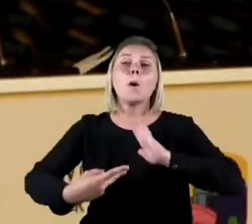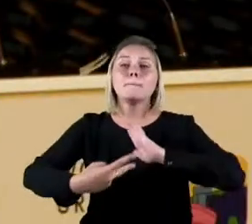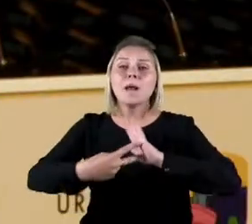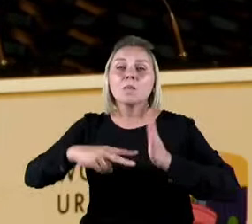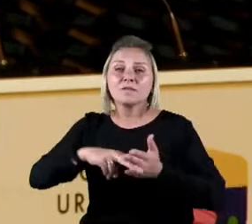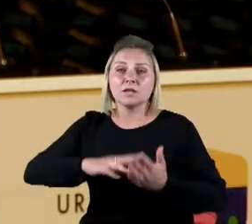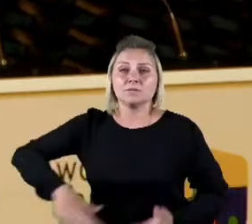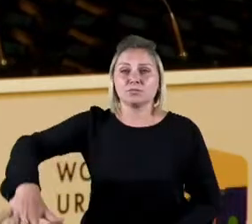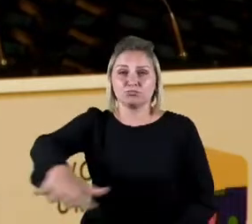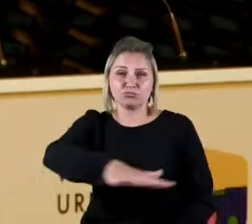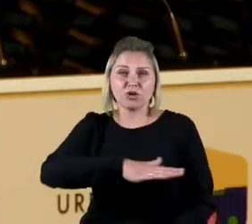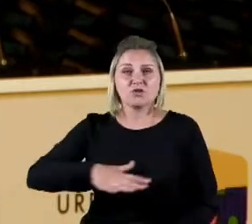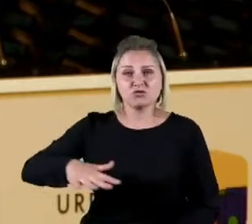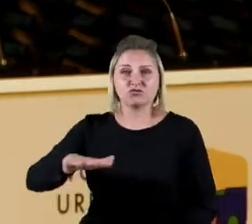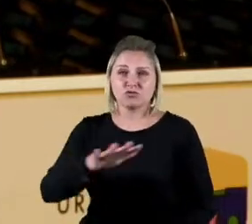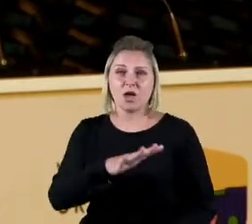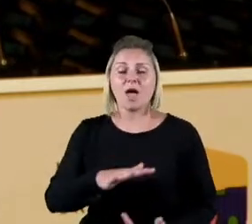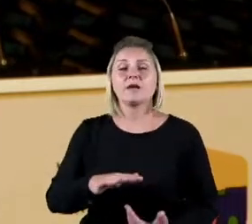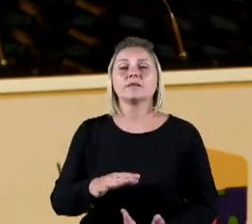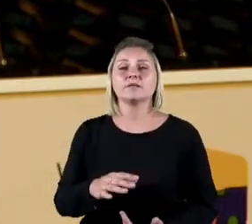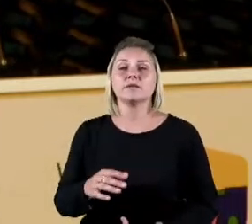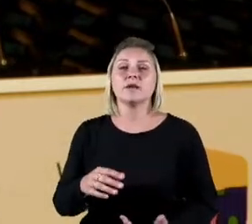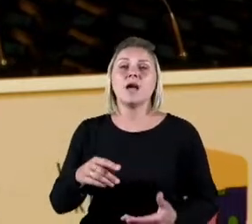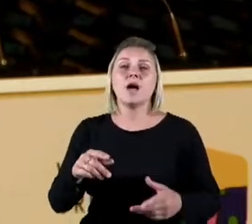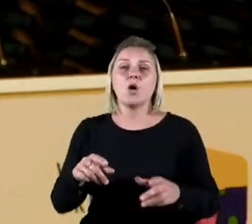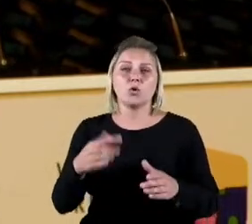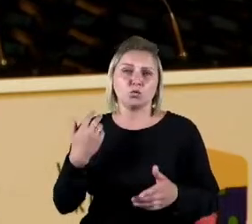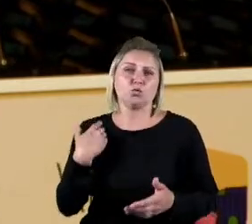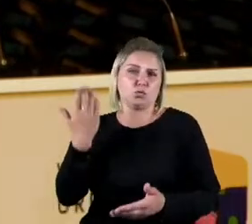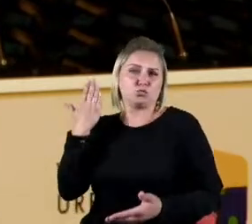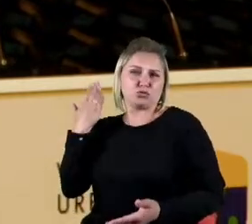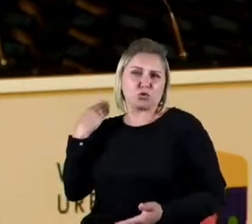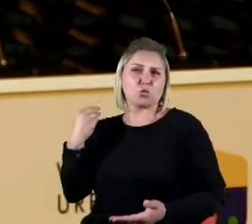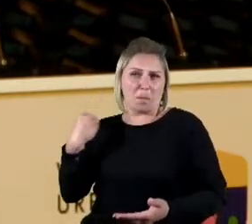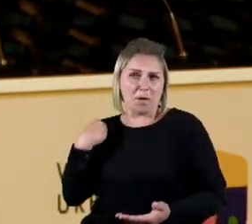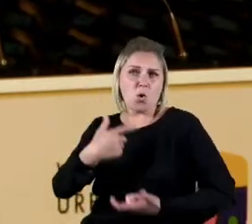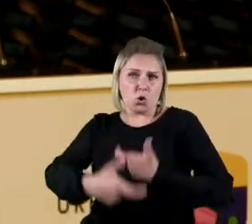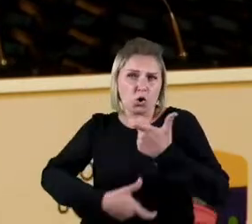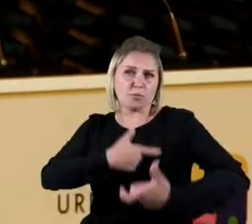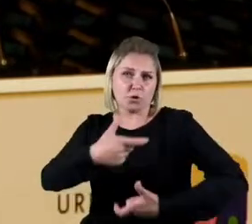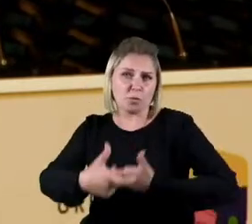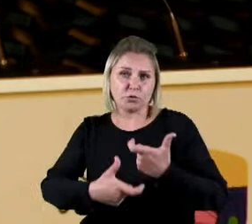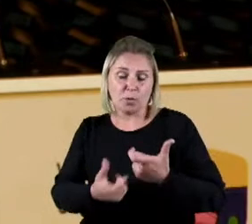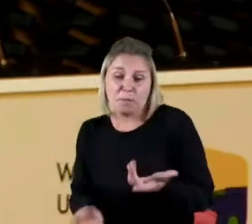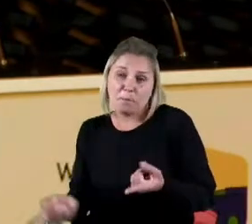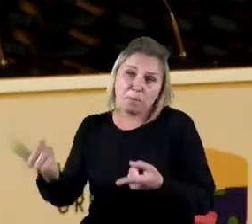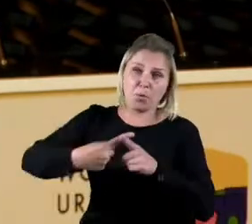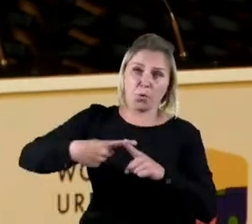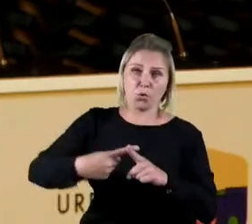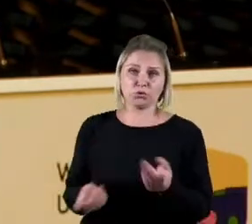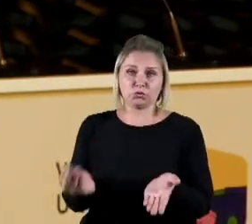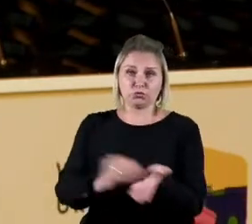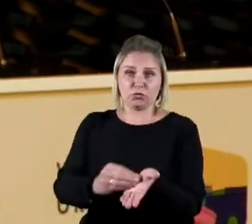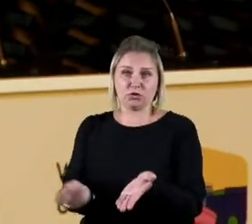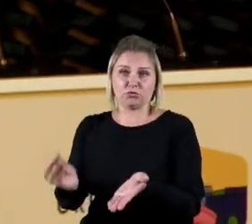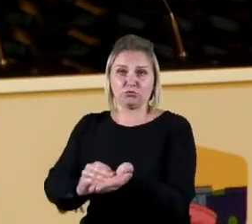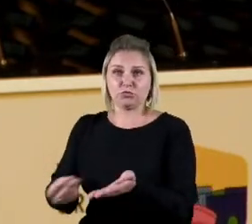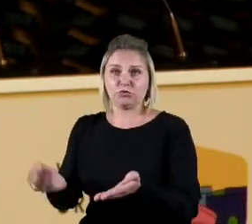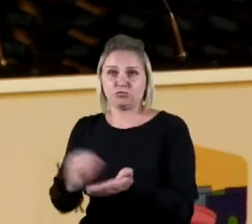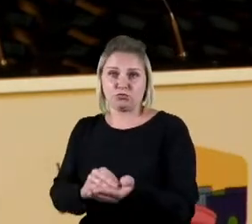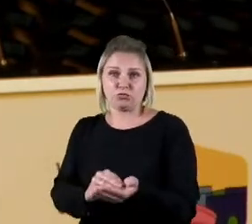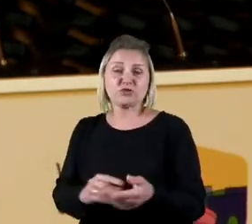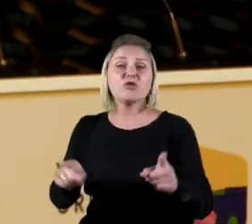practiced in the past. 2, the need to be more proactive in the engagement